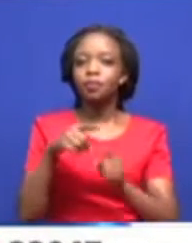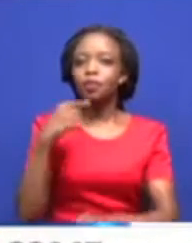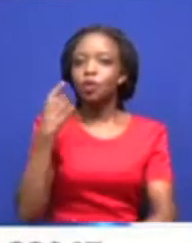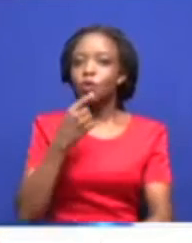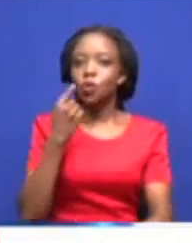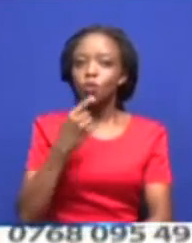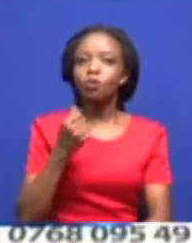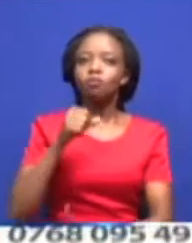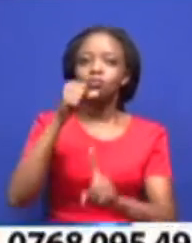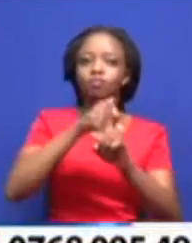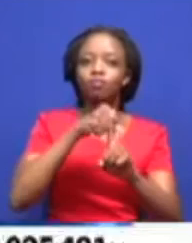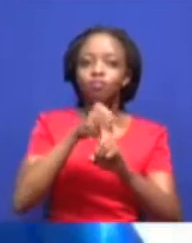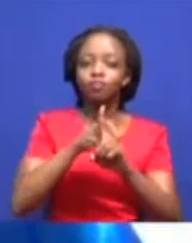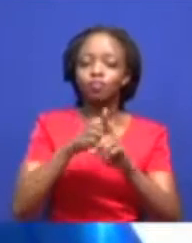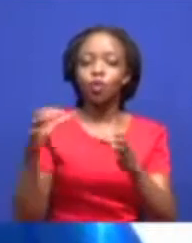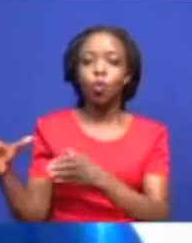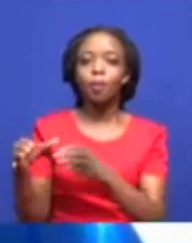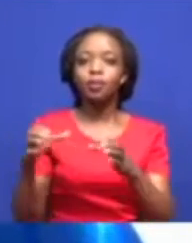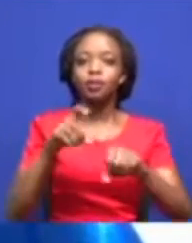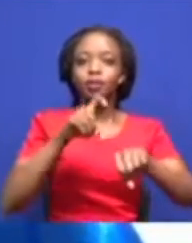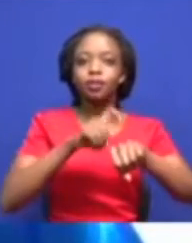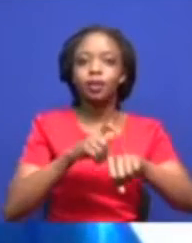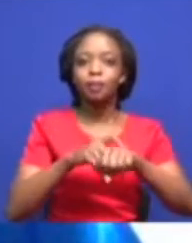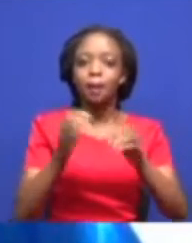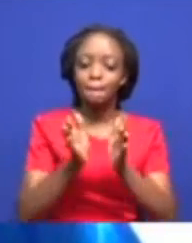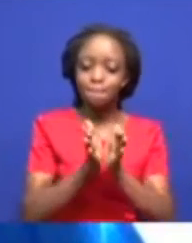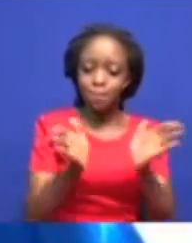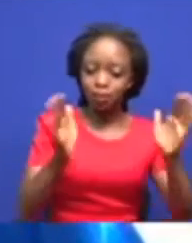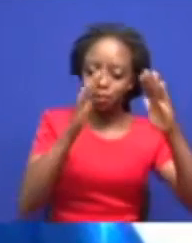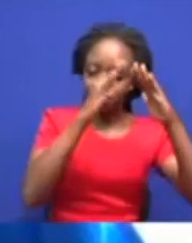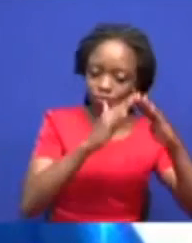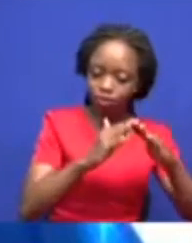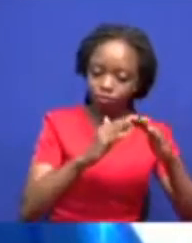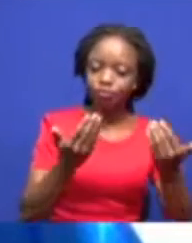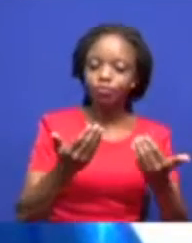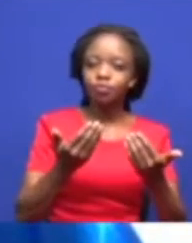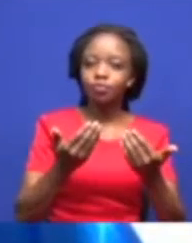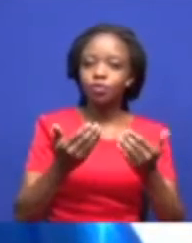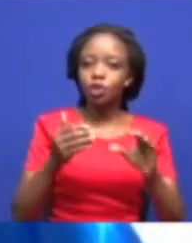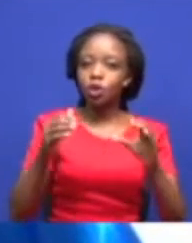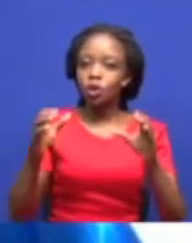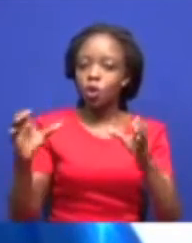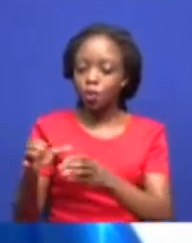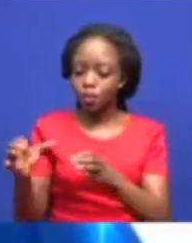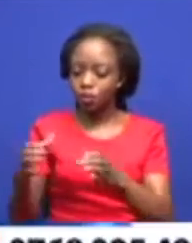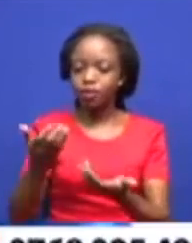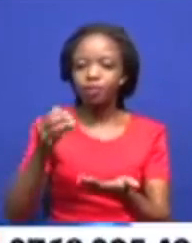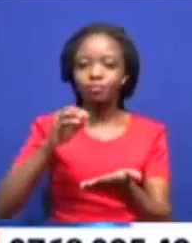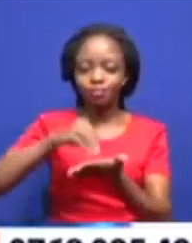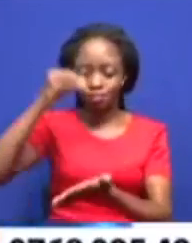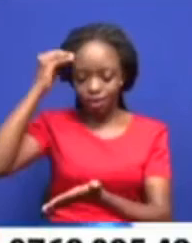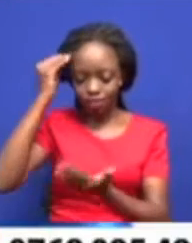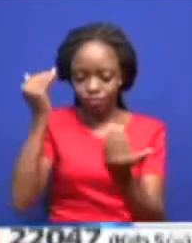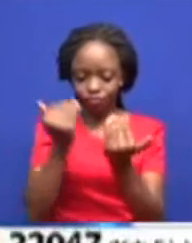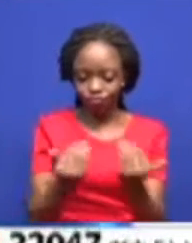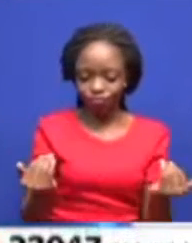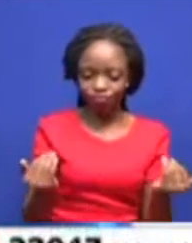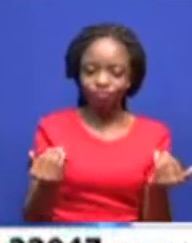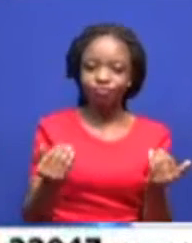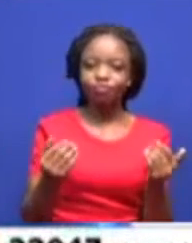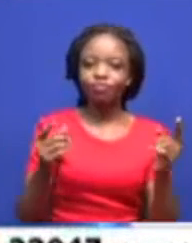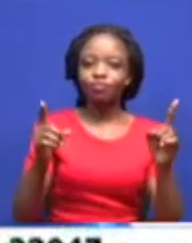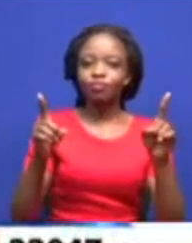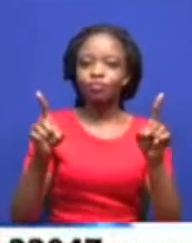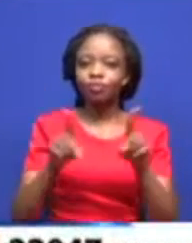someone who was advocating for the community when it comes to public housing, senior community, education for our children, and